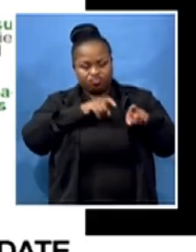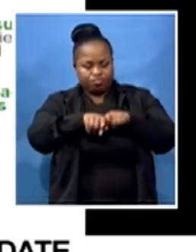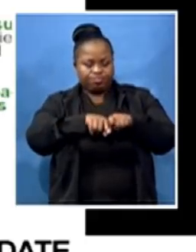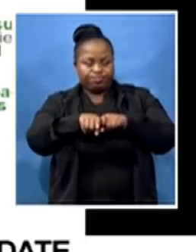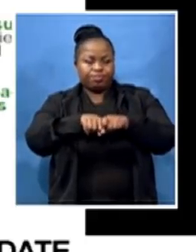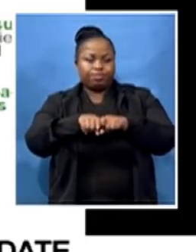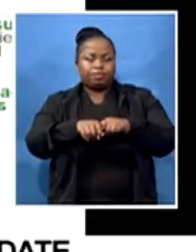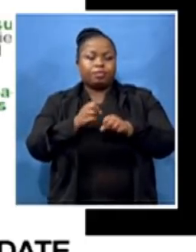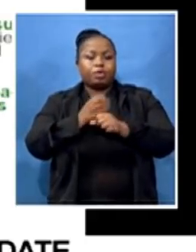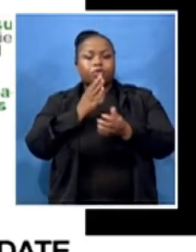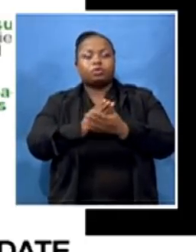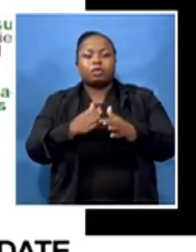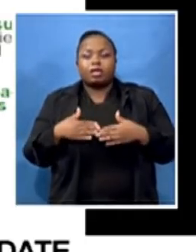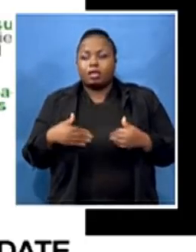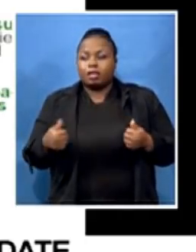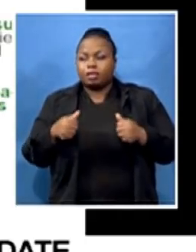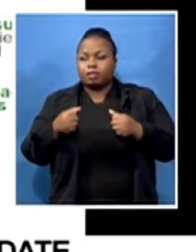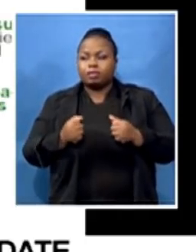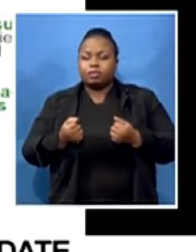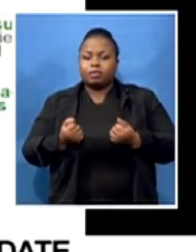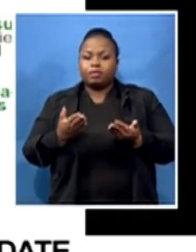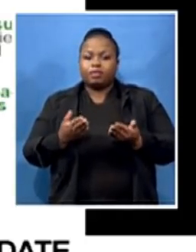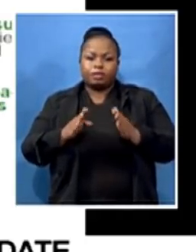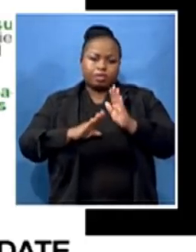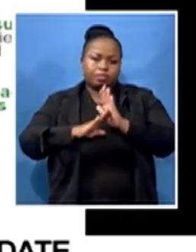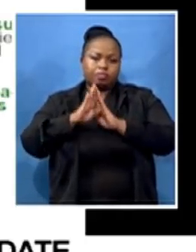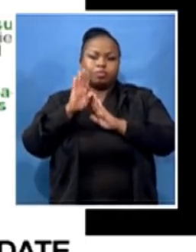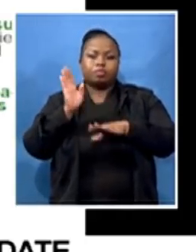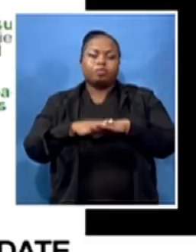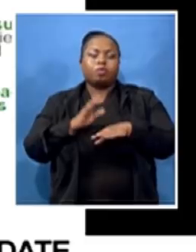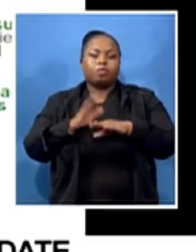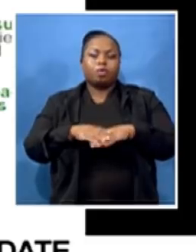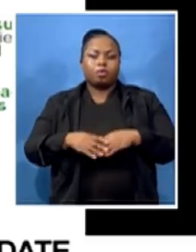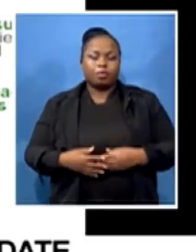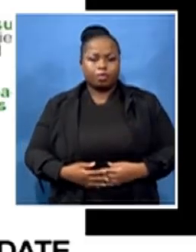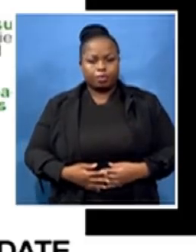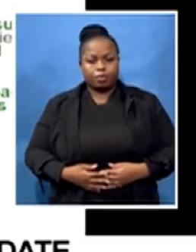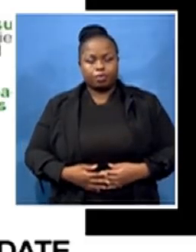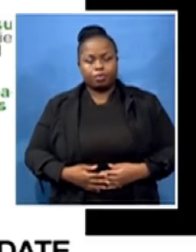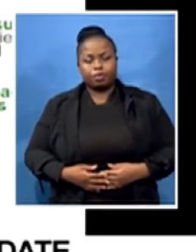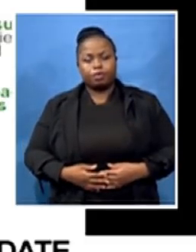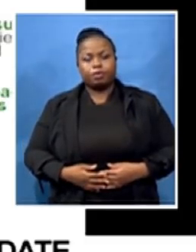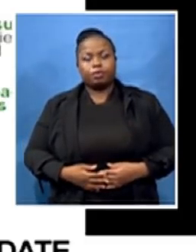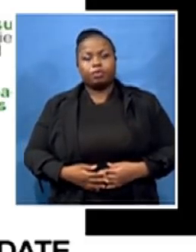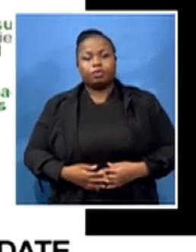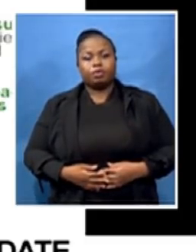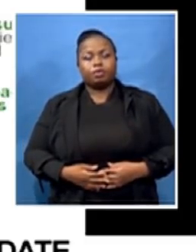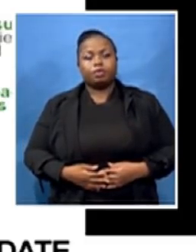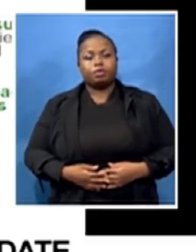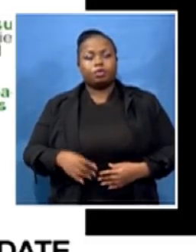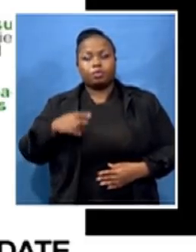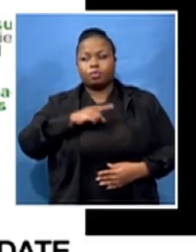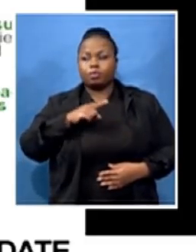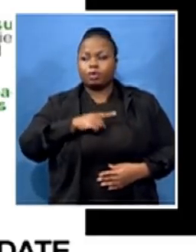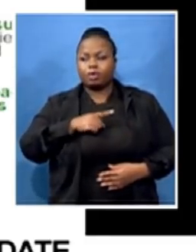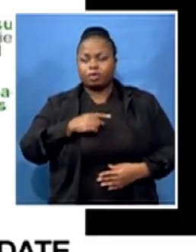up and ready for the pandemic. But we also